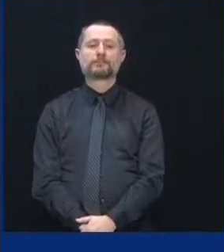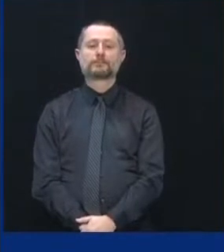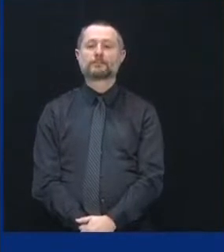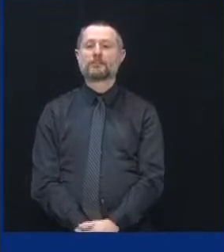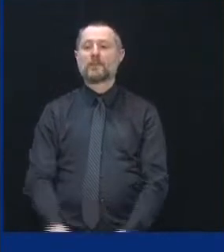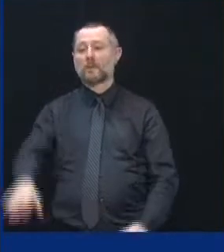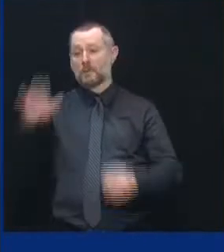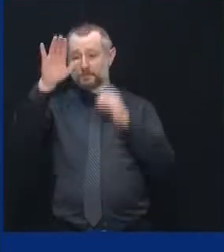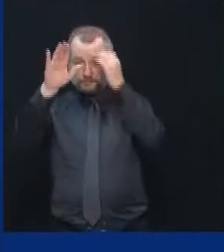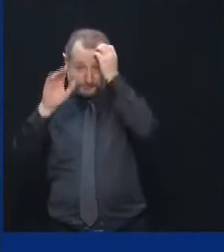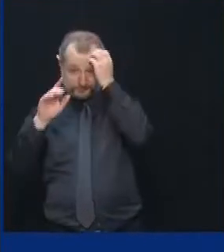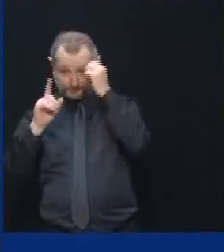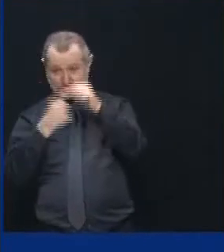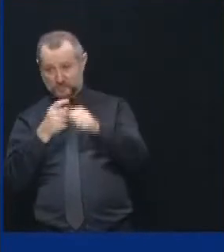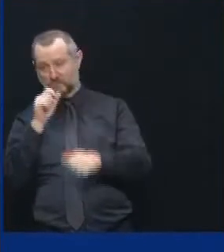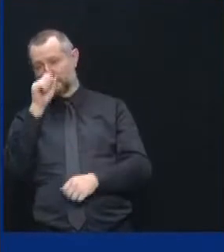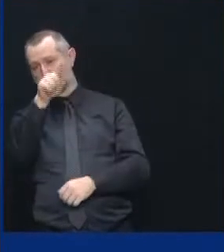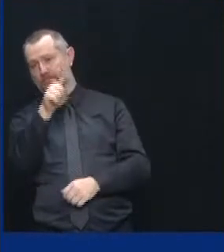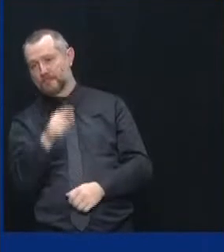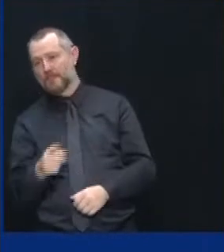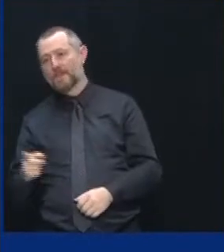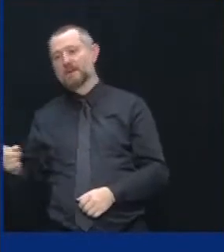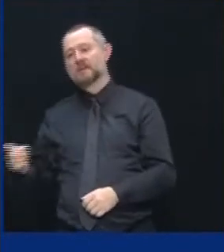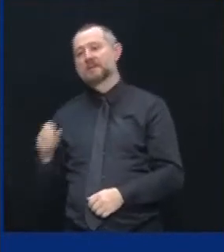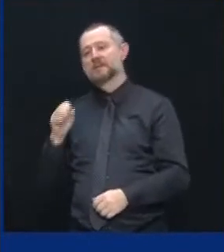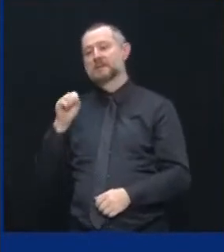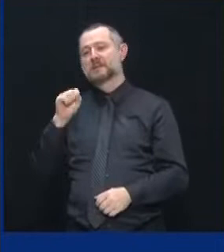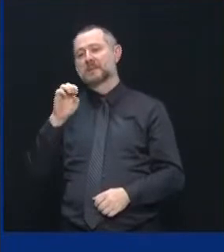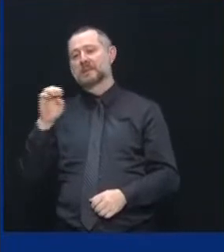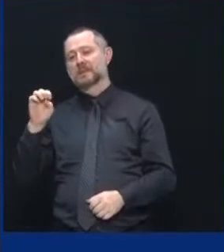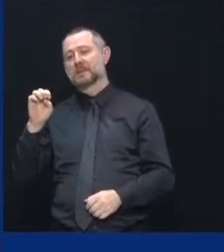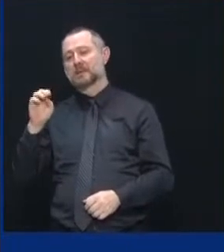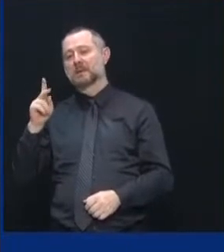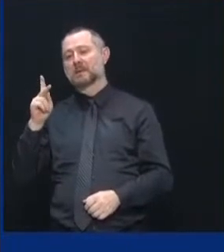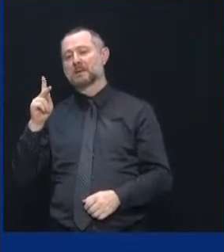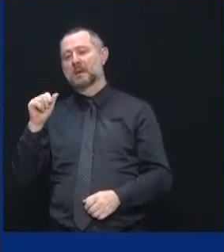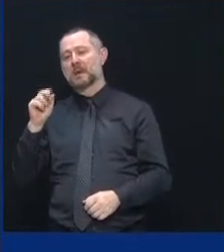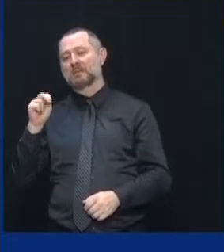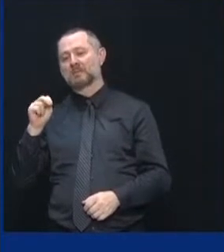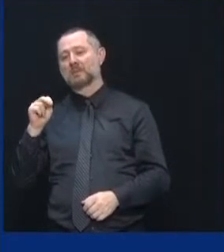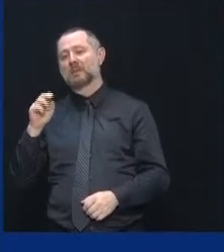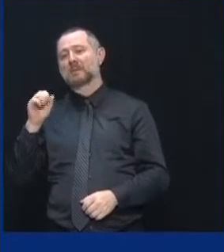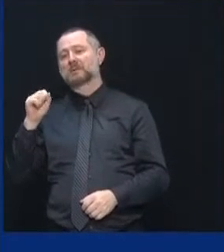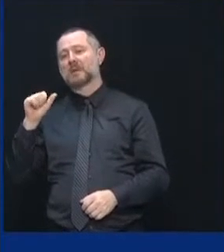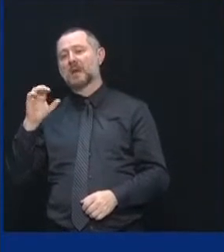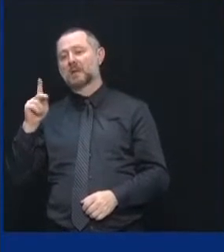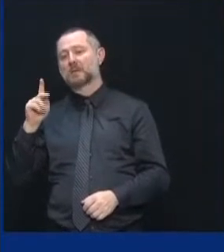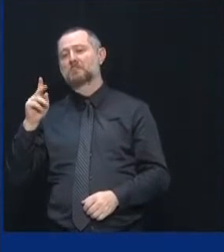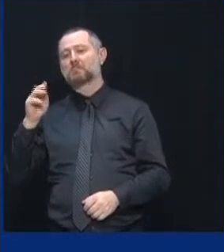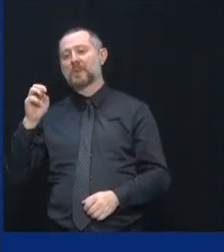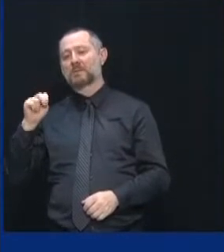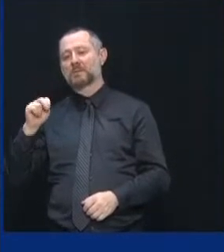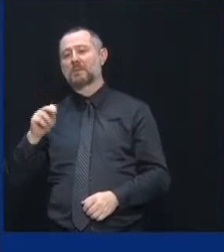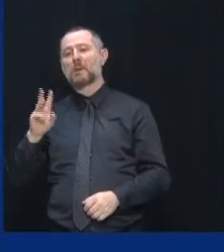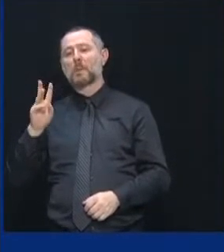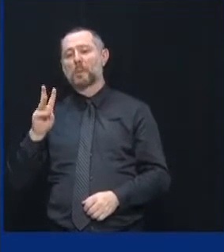Governor, your first question comes from Sikhan Akpan at WNYC. Sikhan, your line is now open. Please unmute your